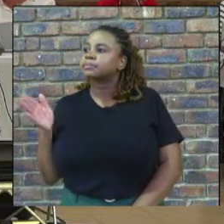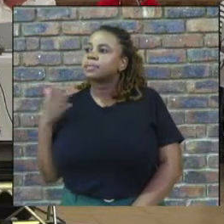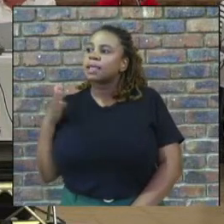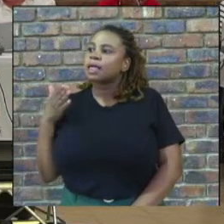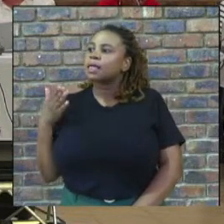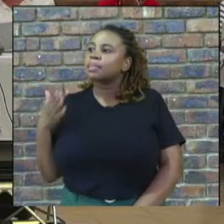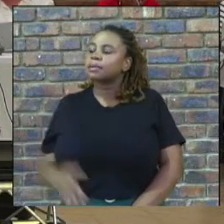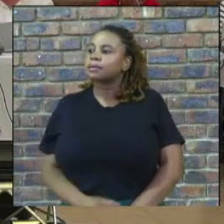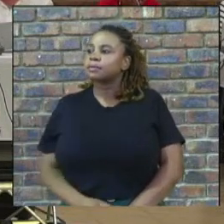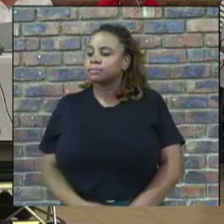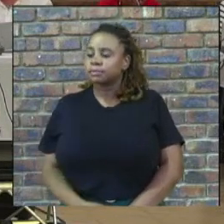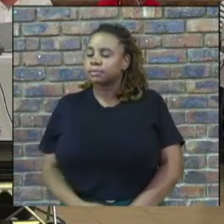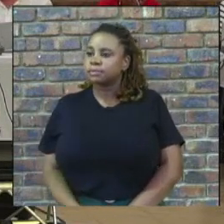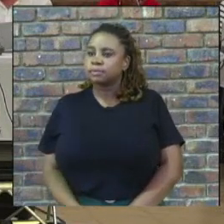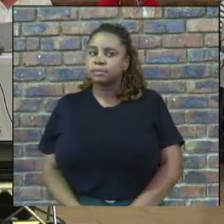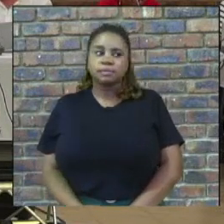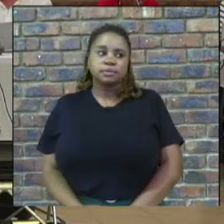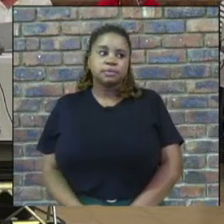Right,